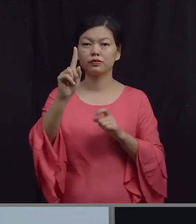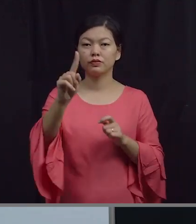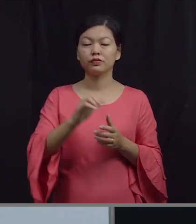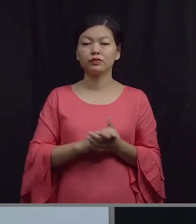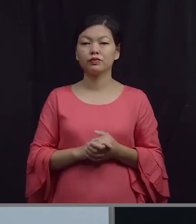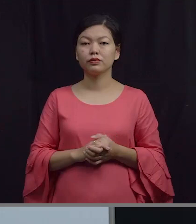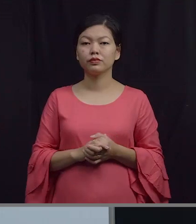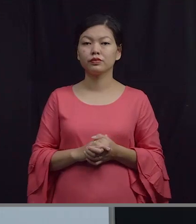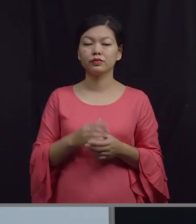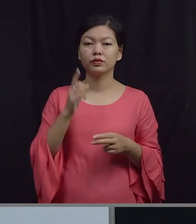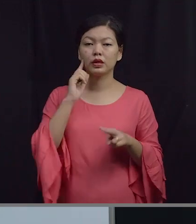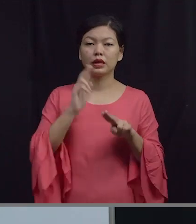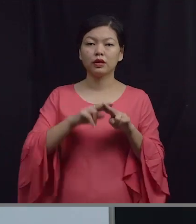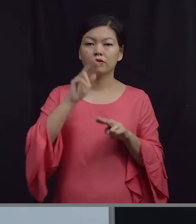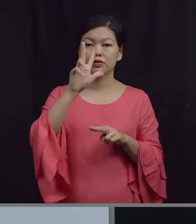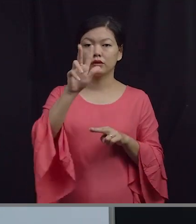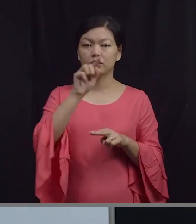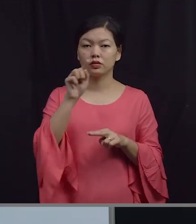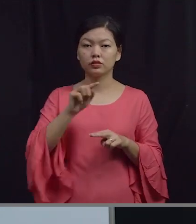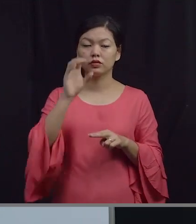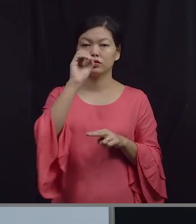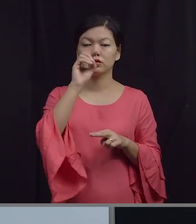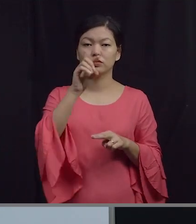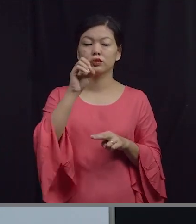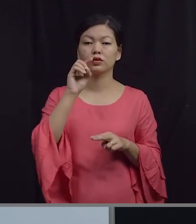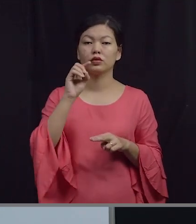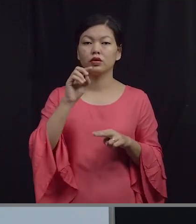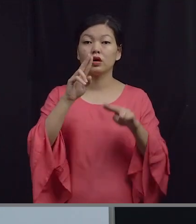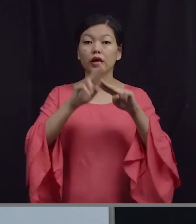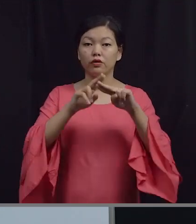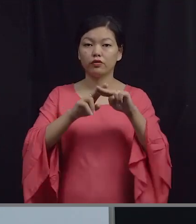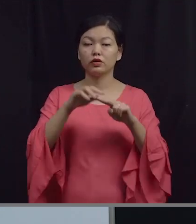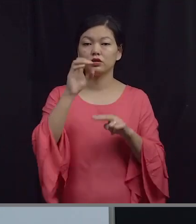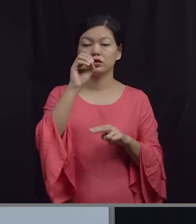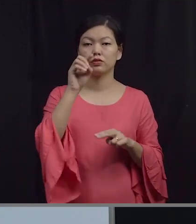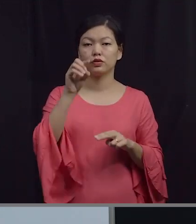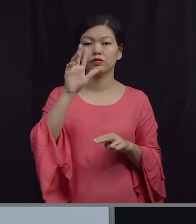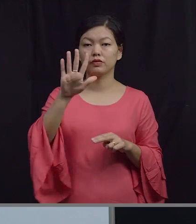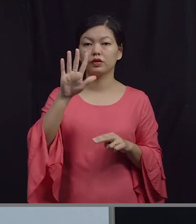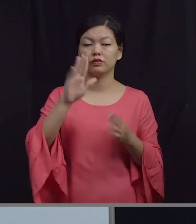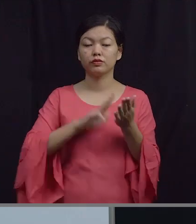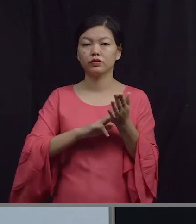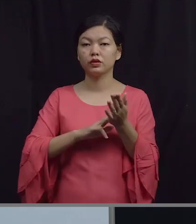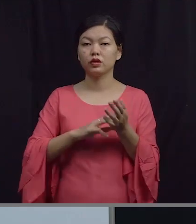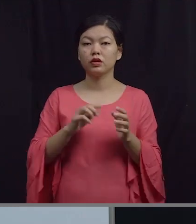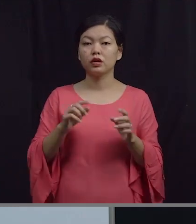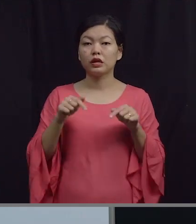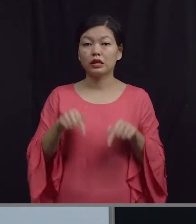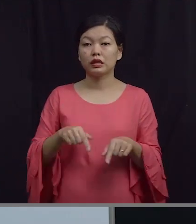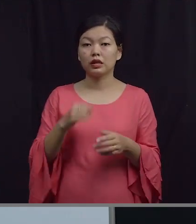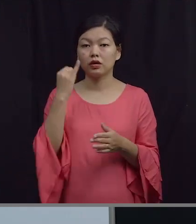1 they have given if f equal to 0.5 meter for a glass lens, what is the power of lens? Okay, they have given